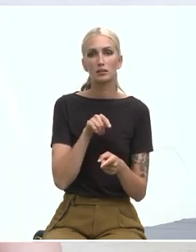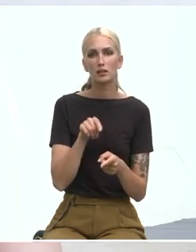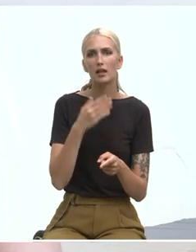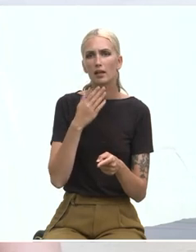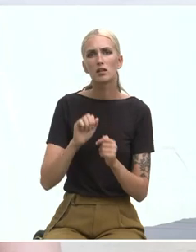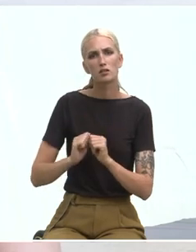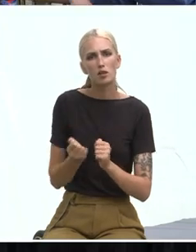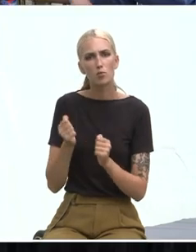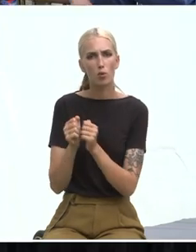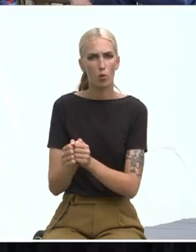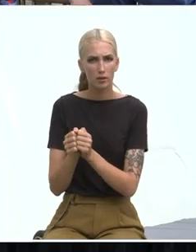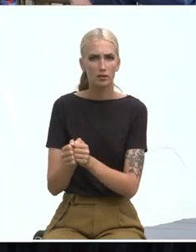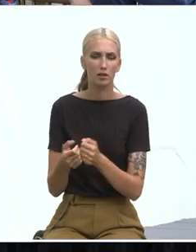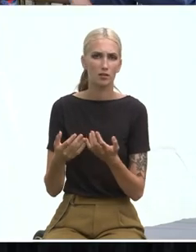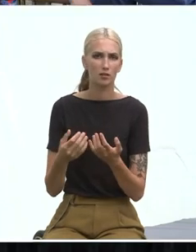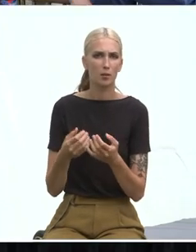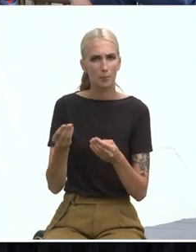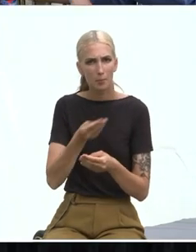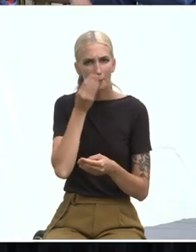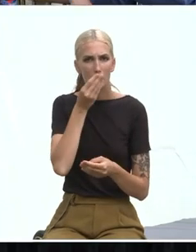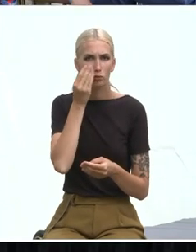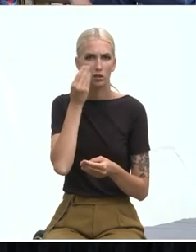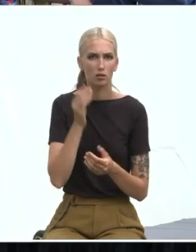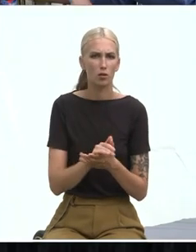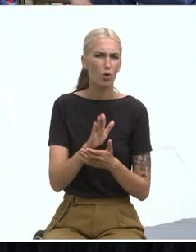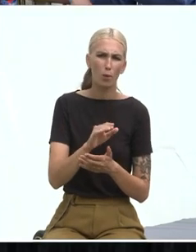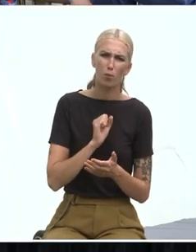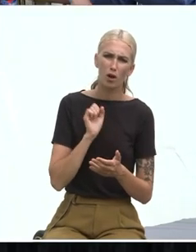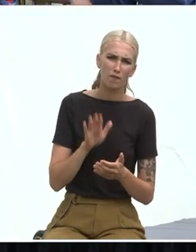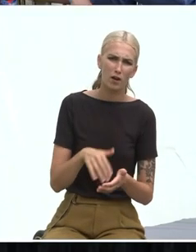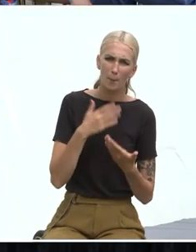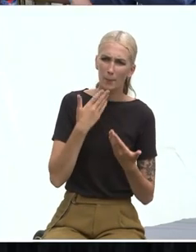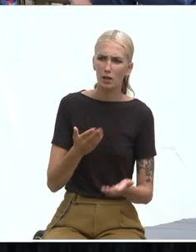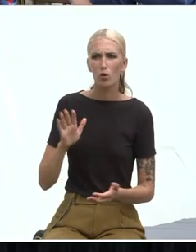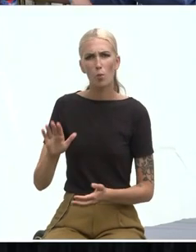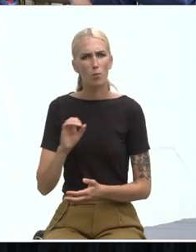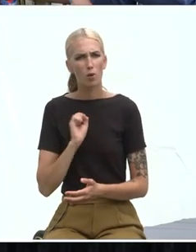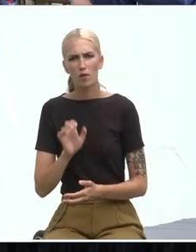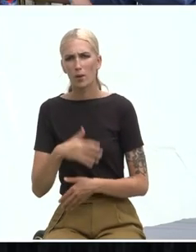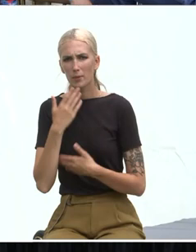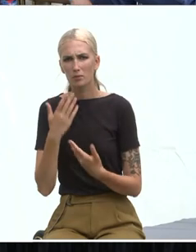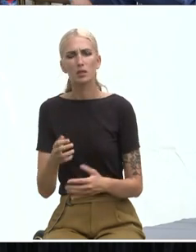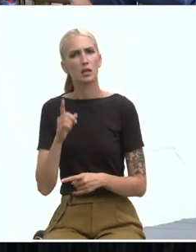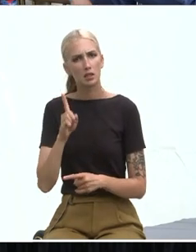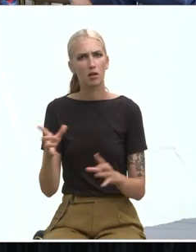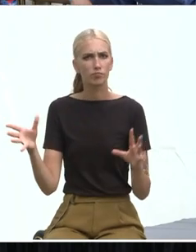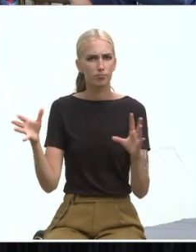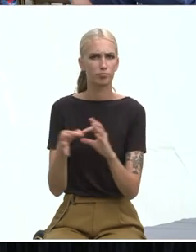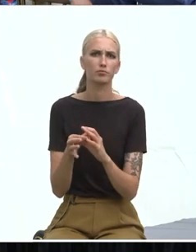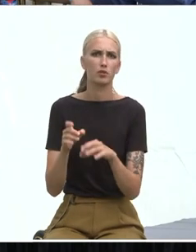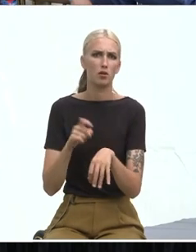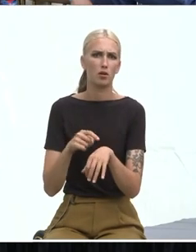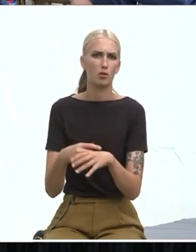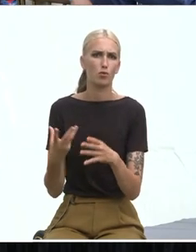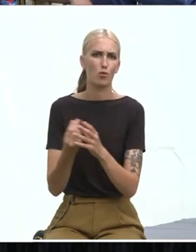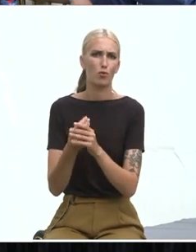on that deliberately. Even when you don't need anything, they don't need anything, just spend time together. Make that a goal. Excellent.